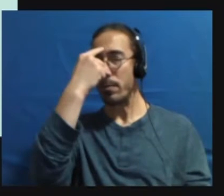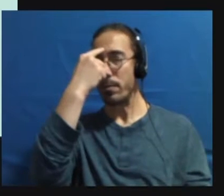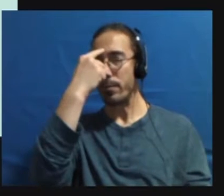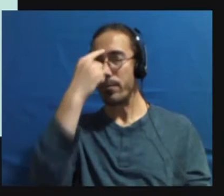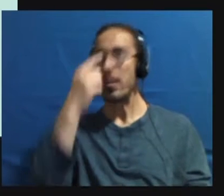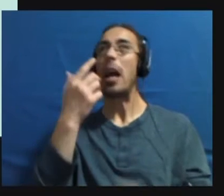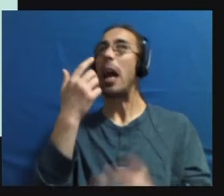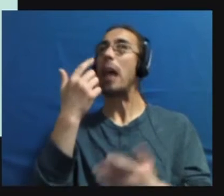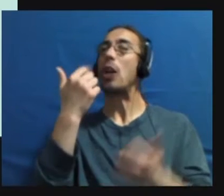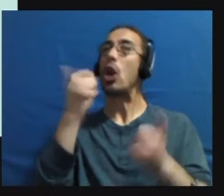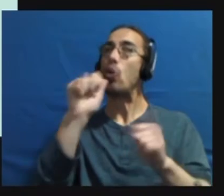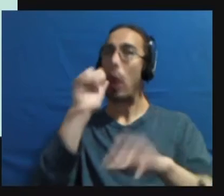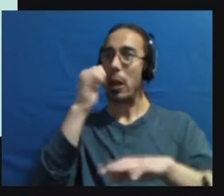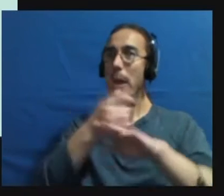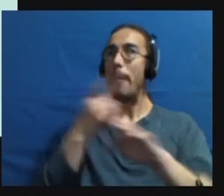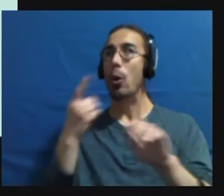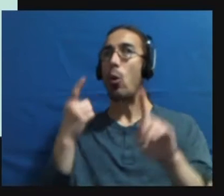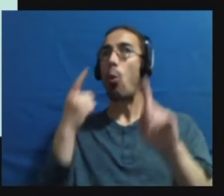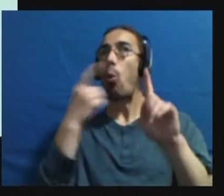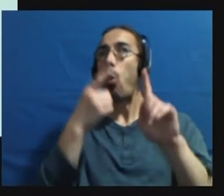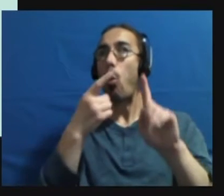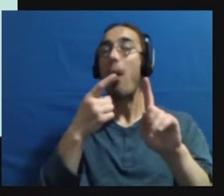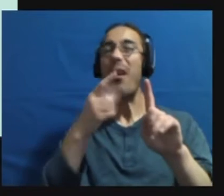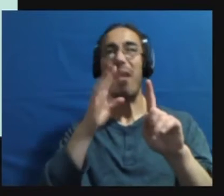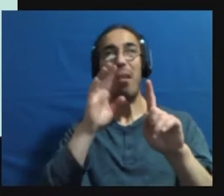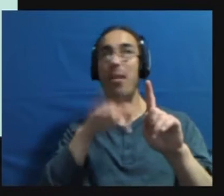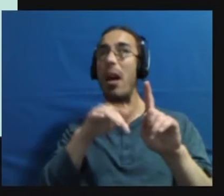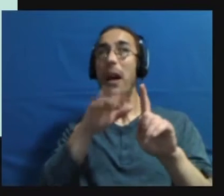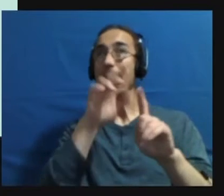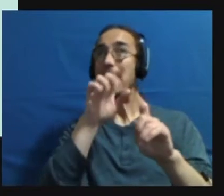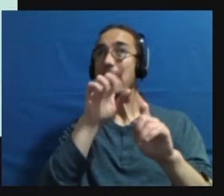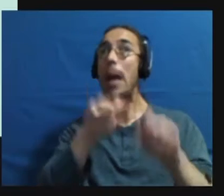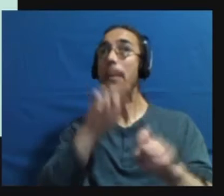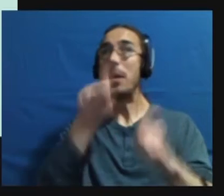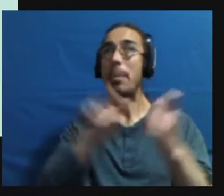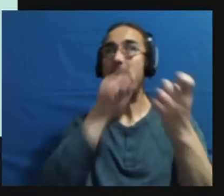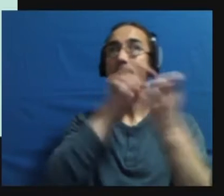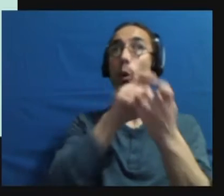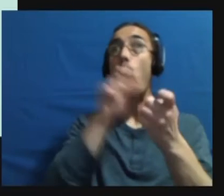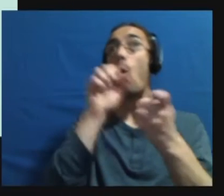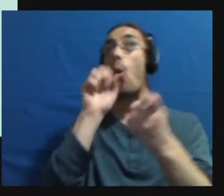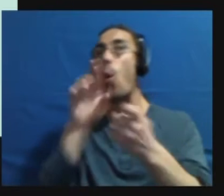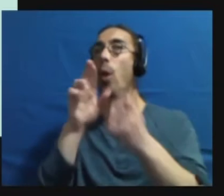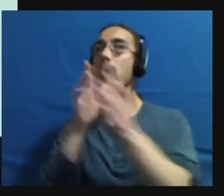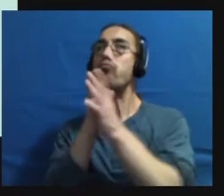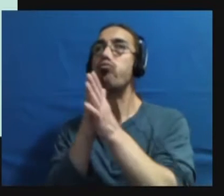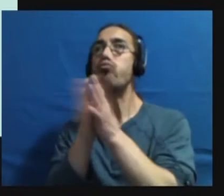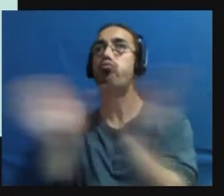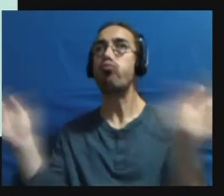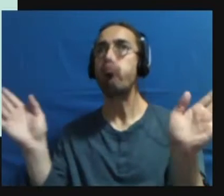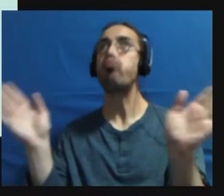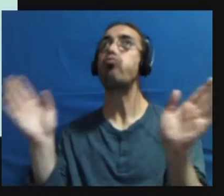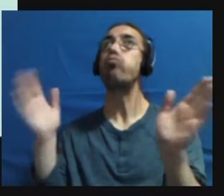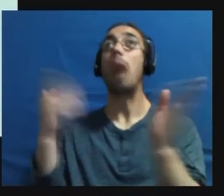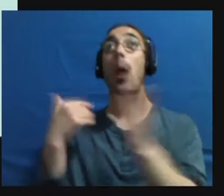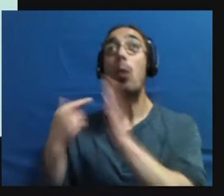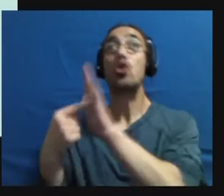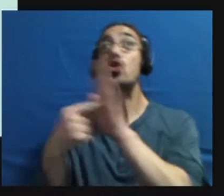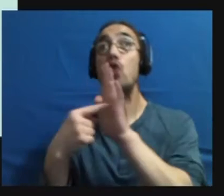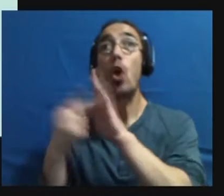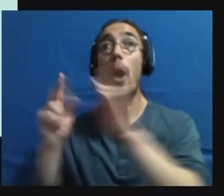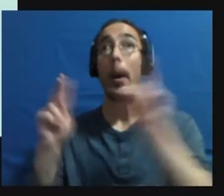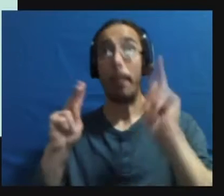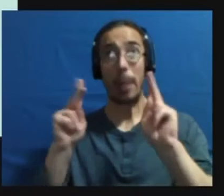goal. This goal can be really specific, or it can be vague and just be, I want to show people that I'm